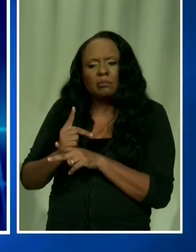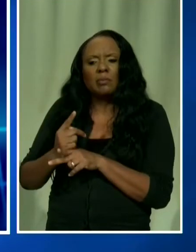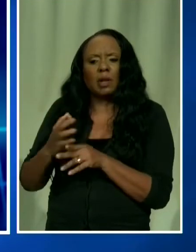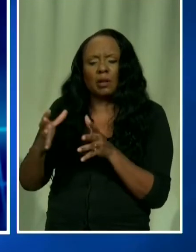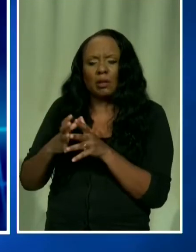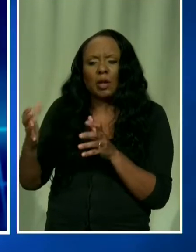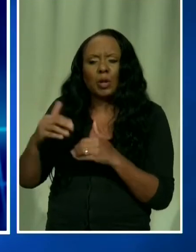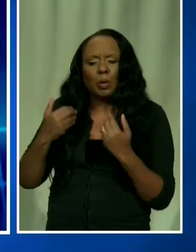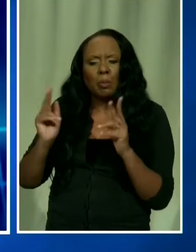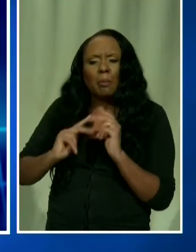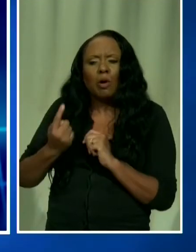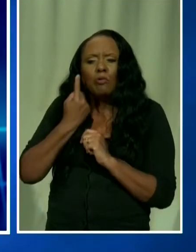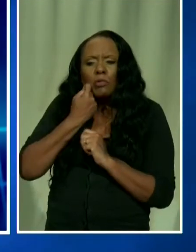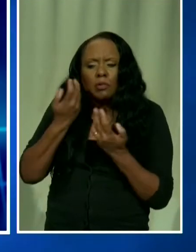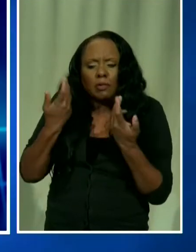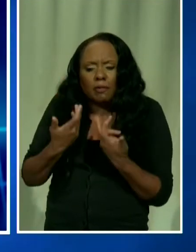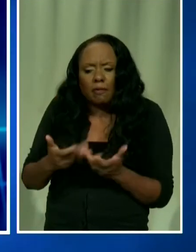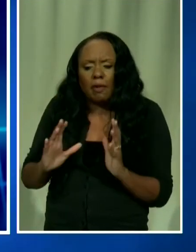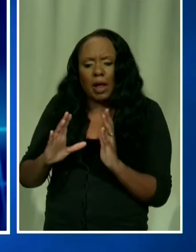apiary courses.